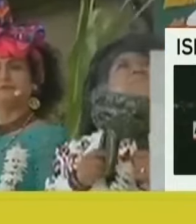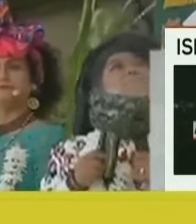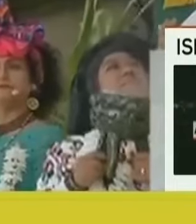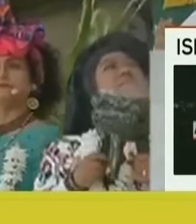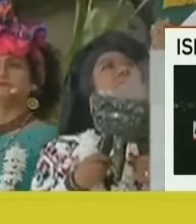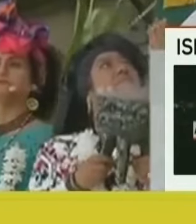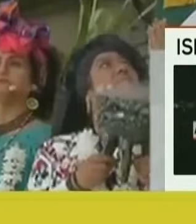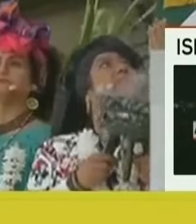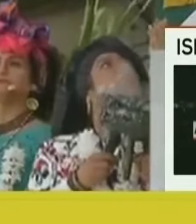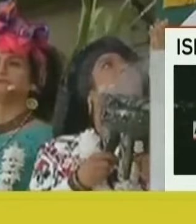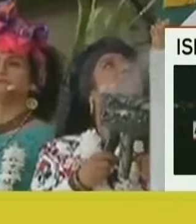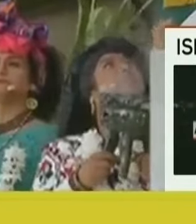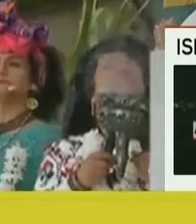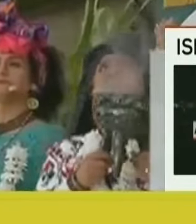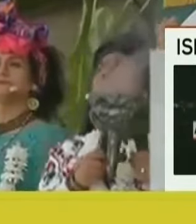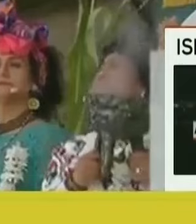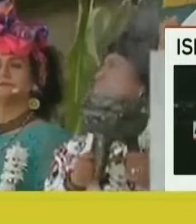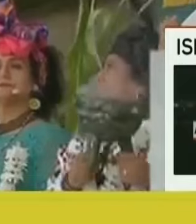Republic.